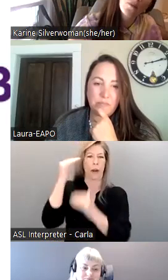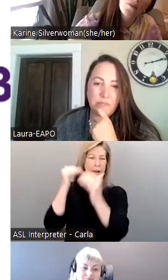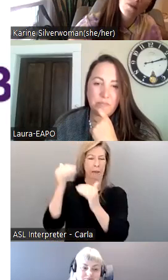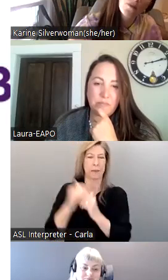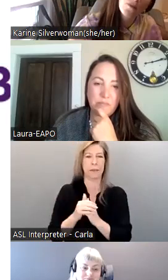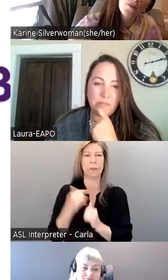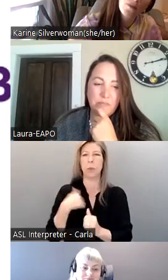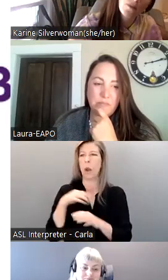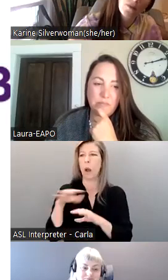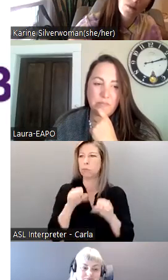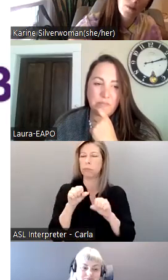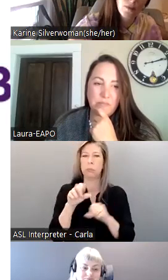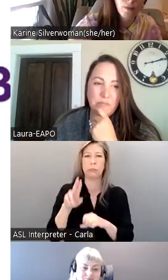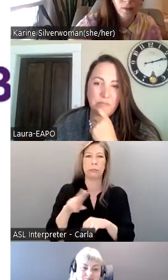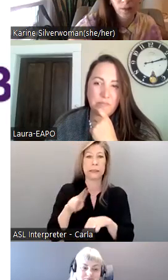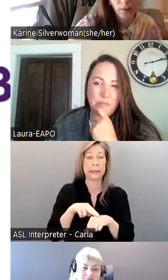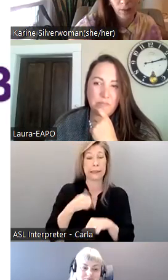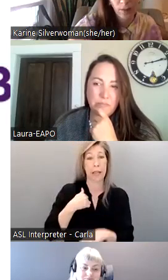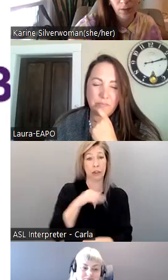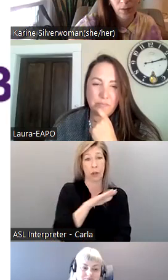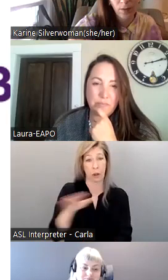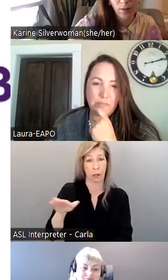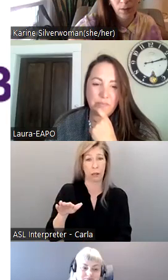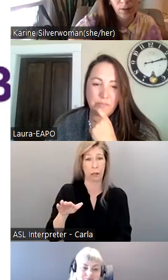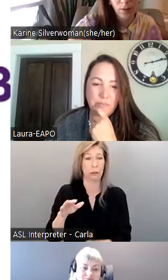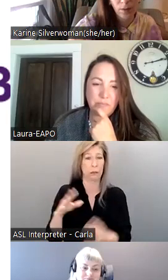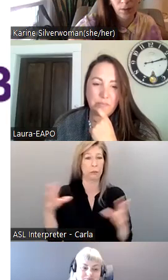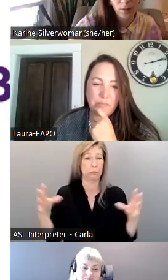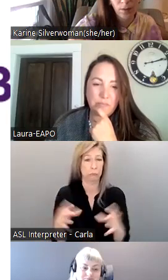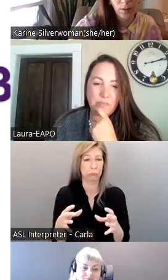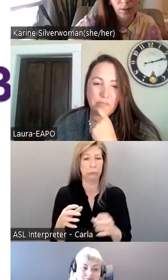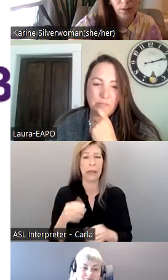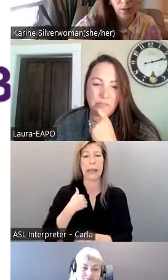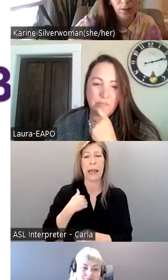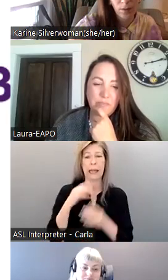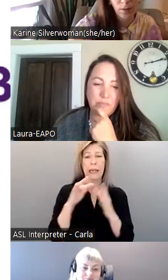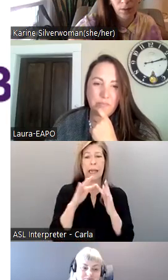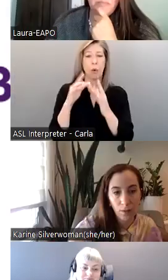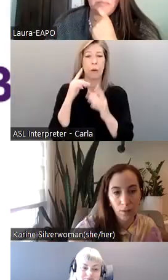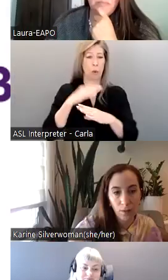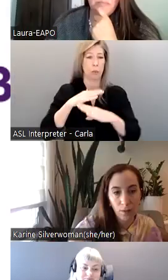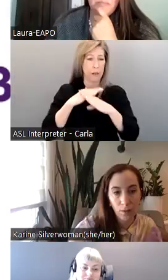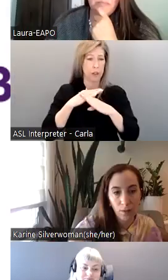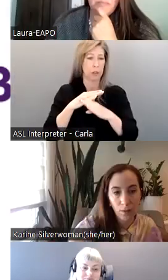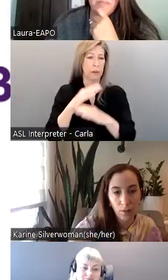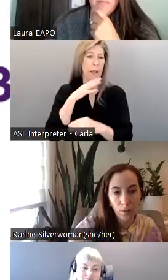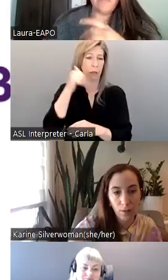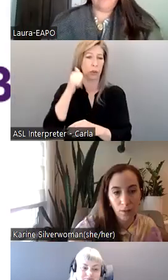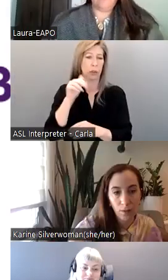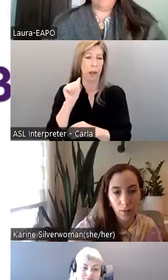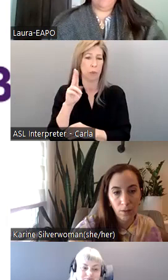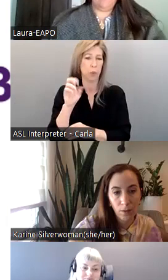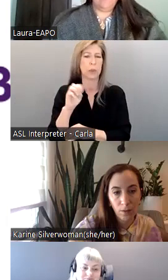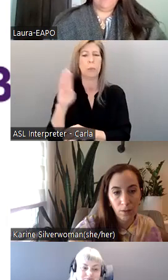the Canadian Network for the Prevention of Elder Abuse, CanAge, and the British Columbia Community Response Networks. So you'll see